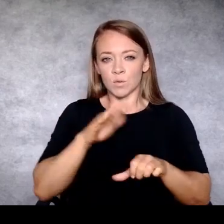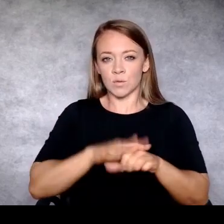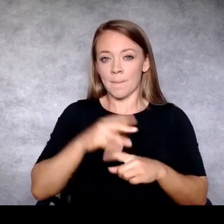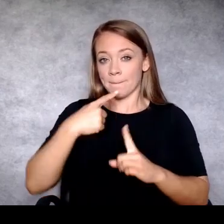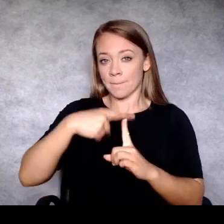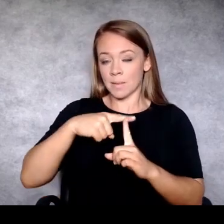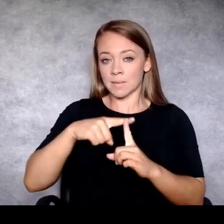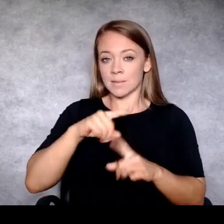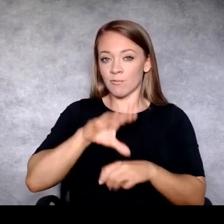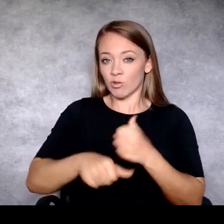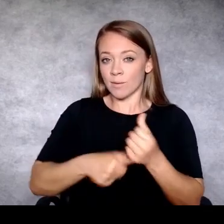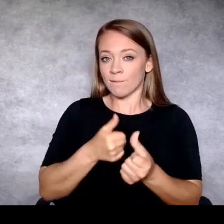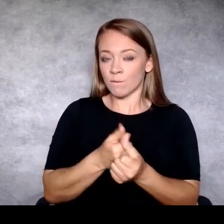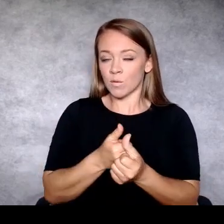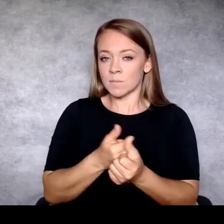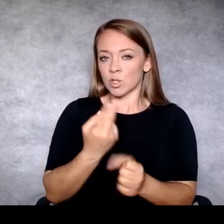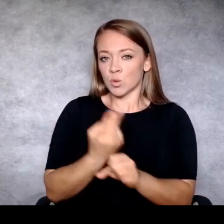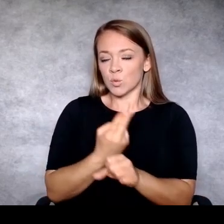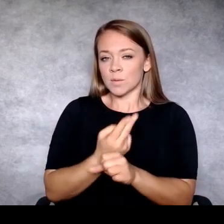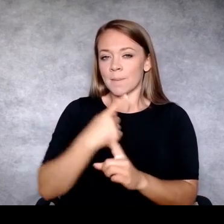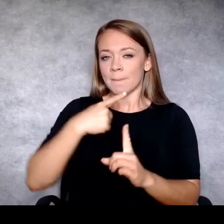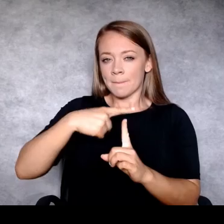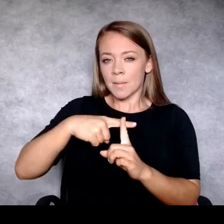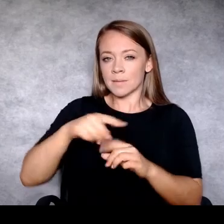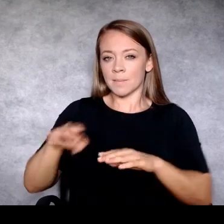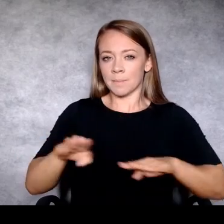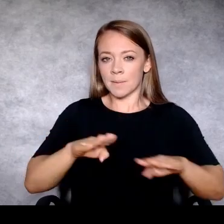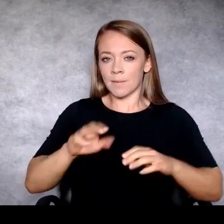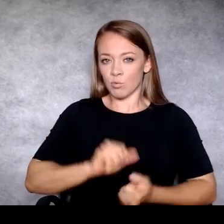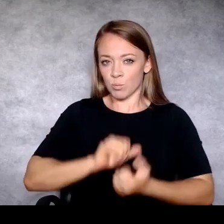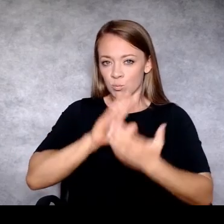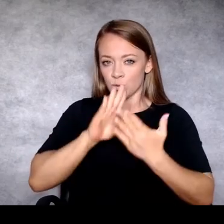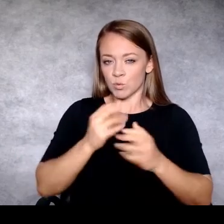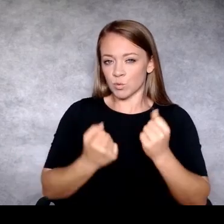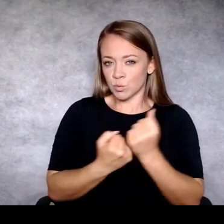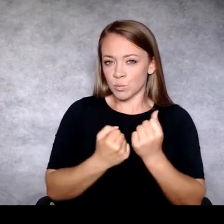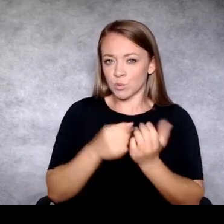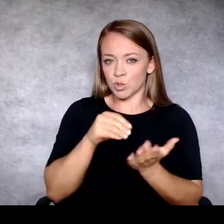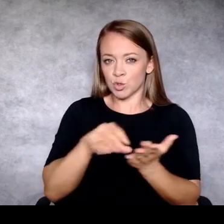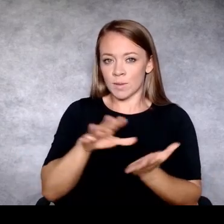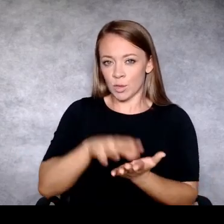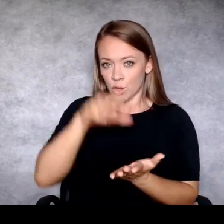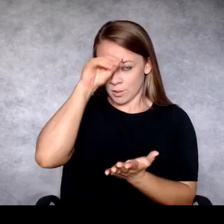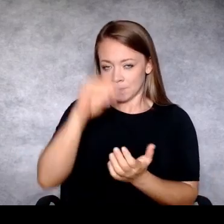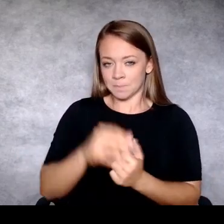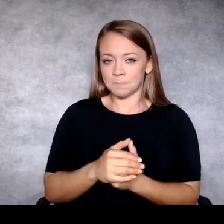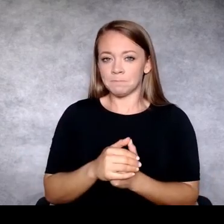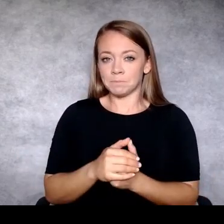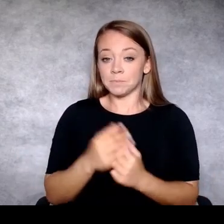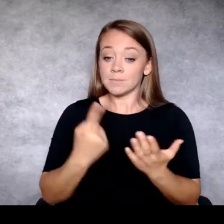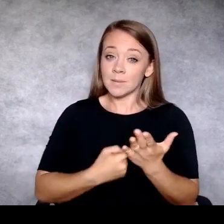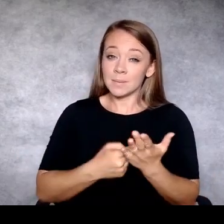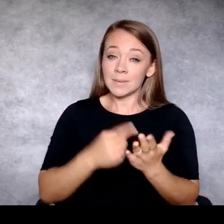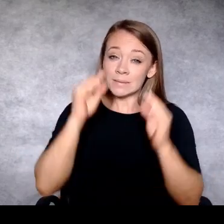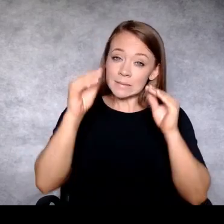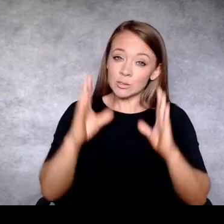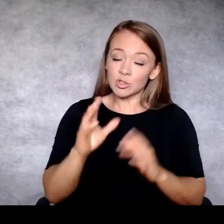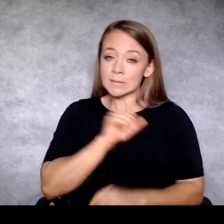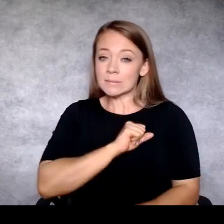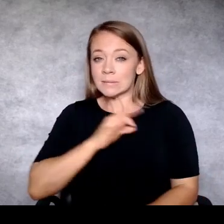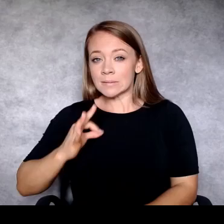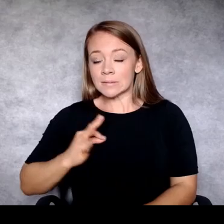reinforcement and utilizing positive behavioral approaches to support student learning. Sometimes teachers and staff